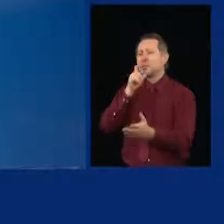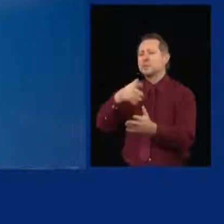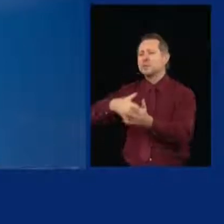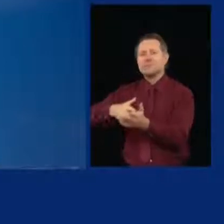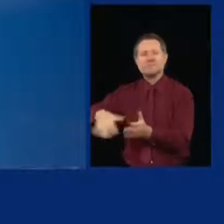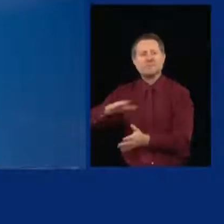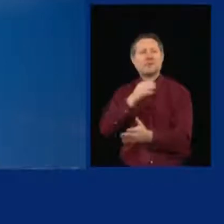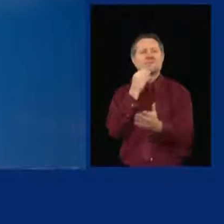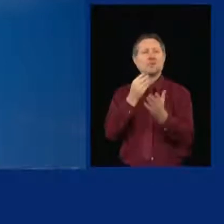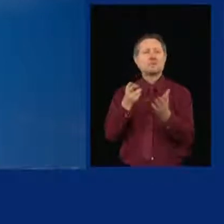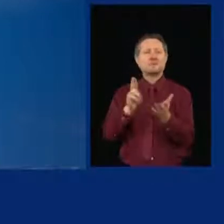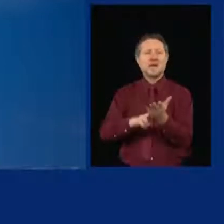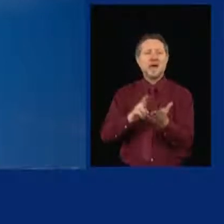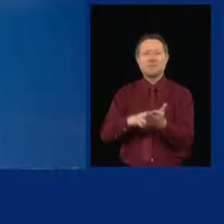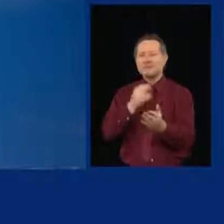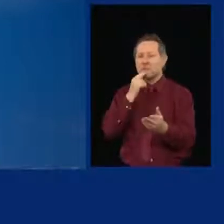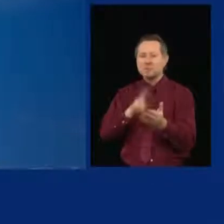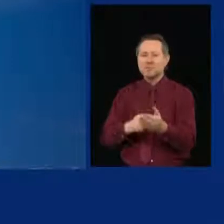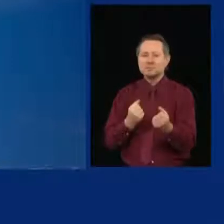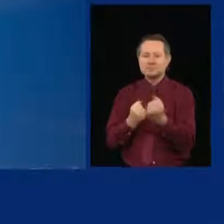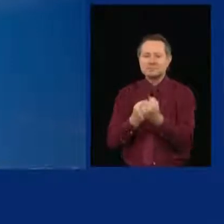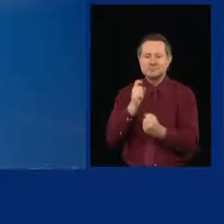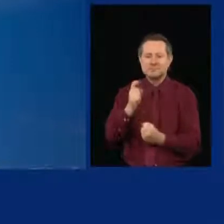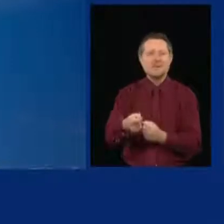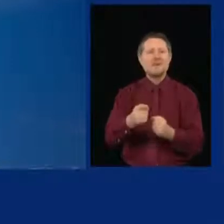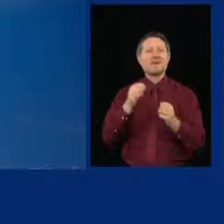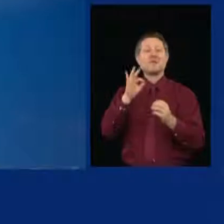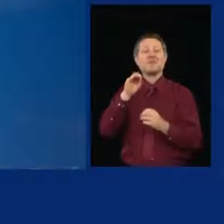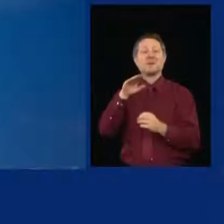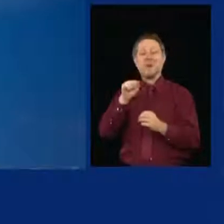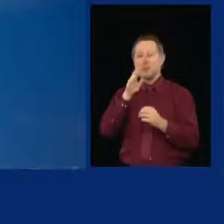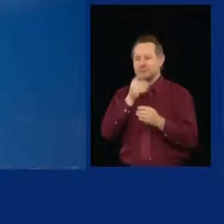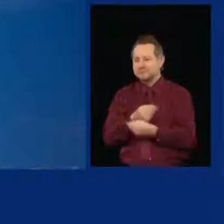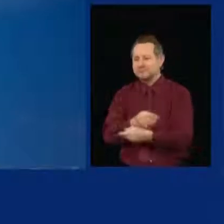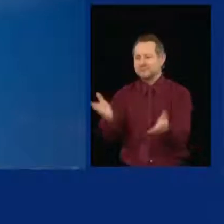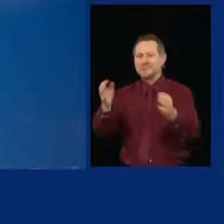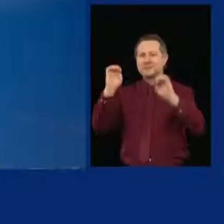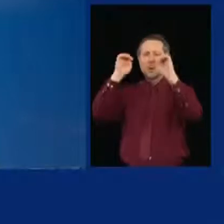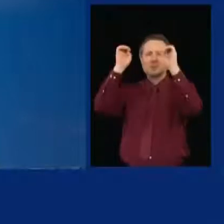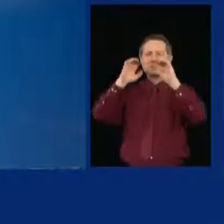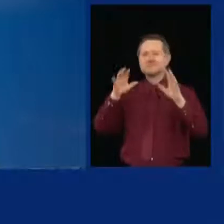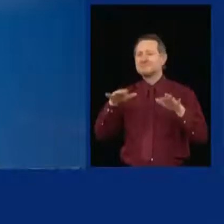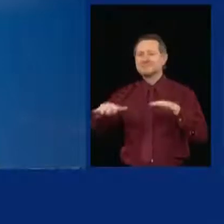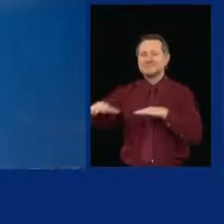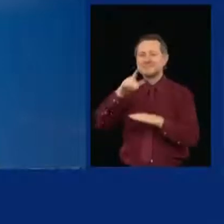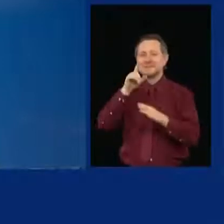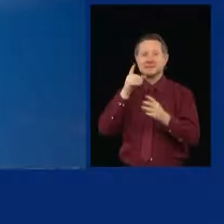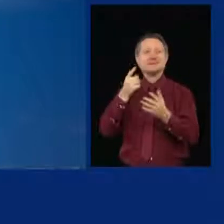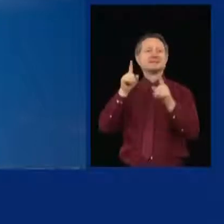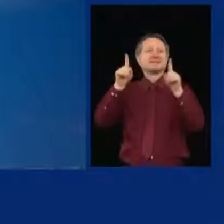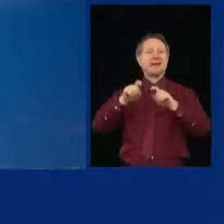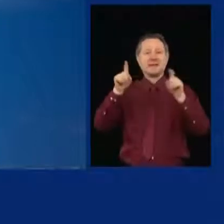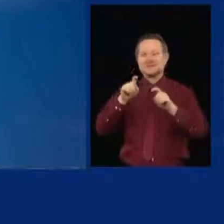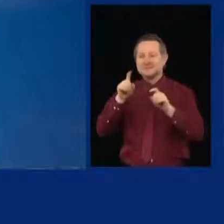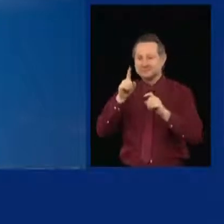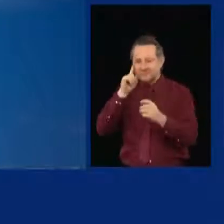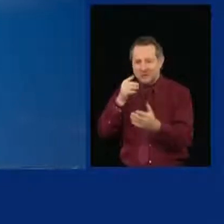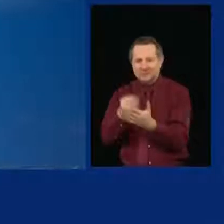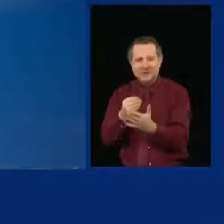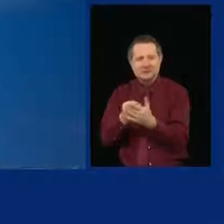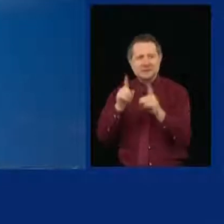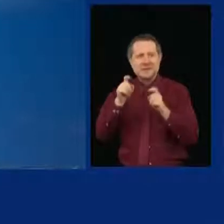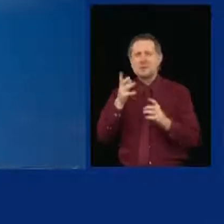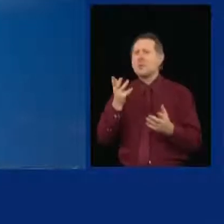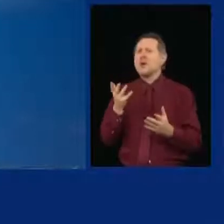100% federal reimbursement for FEMA costs, funding for testing, which is so important. Everyone says testing, testing,